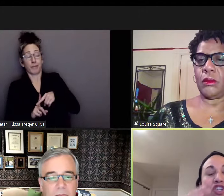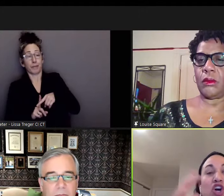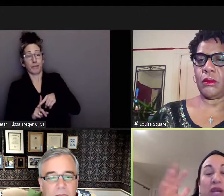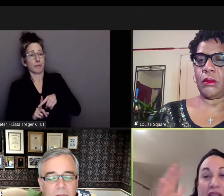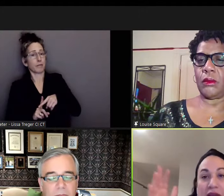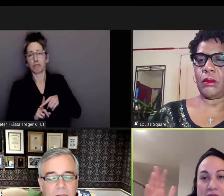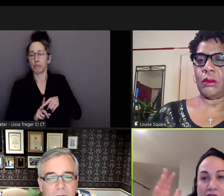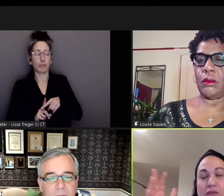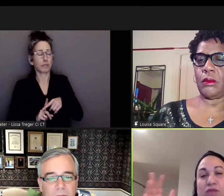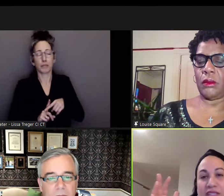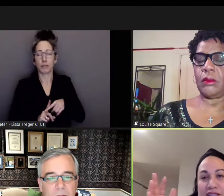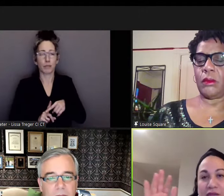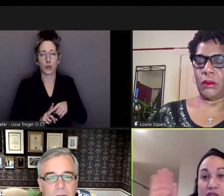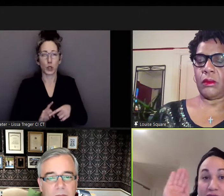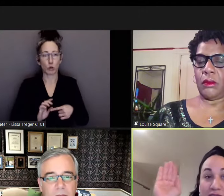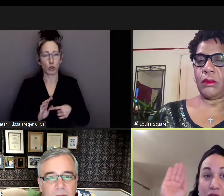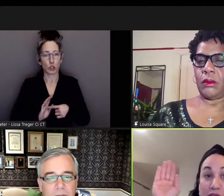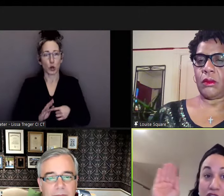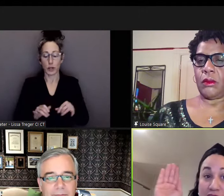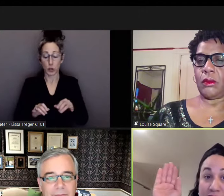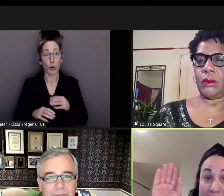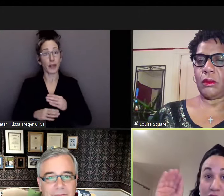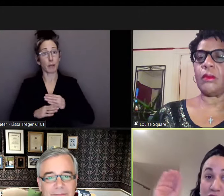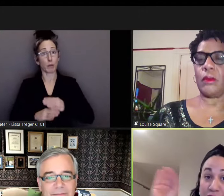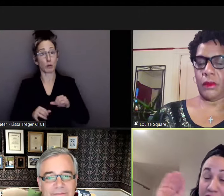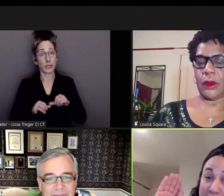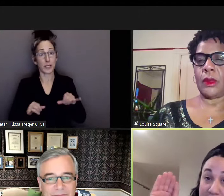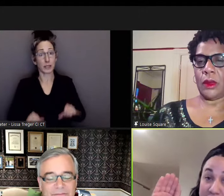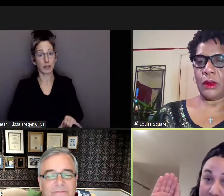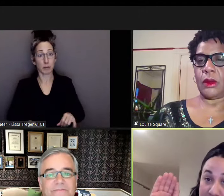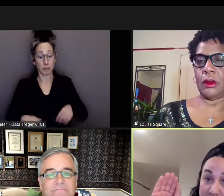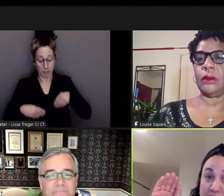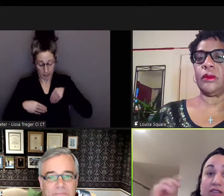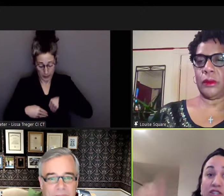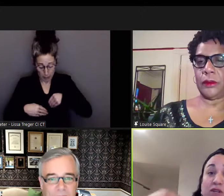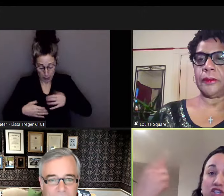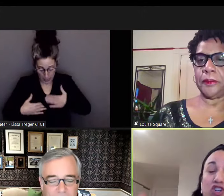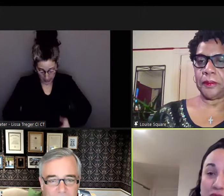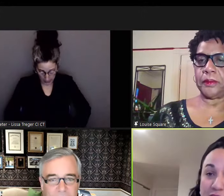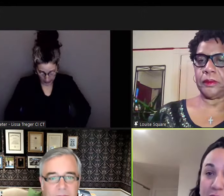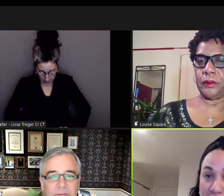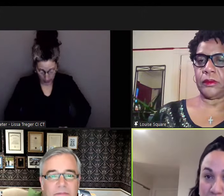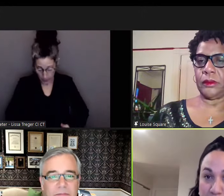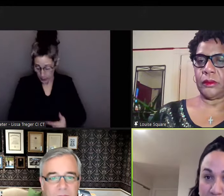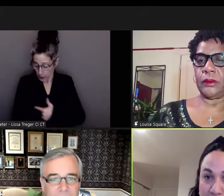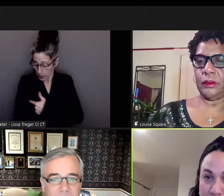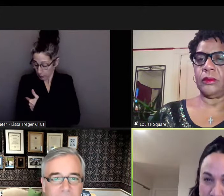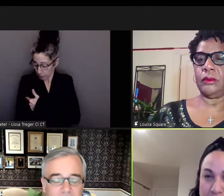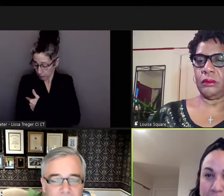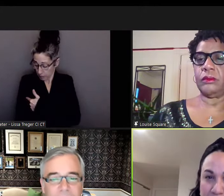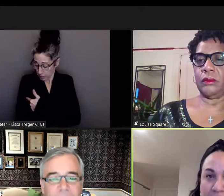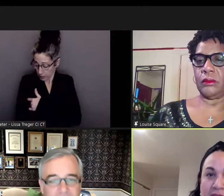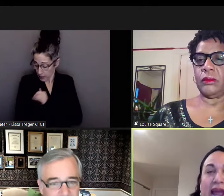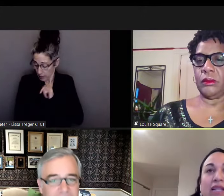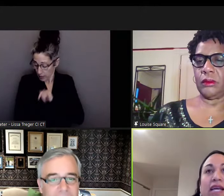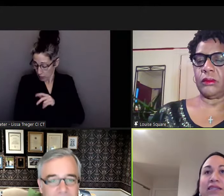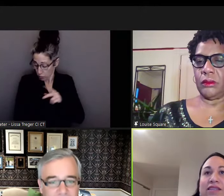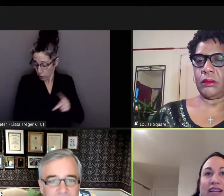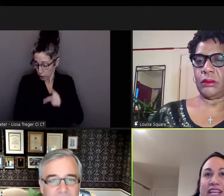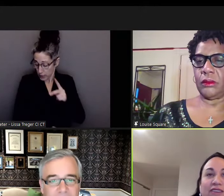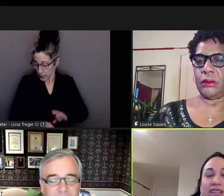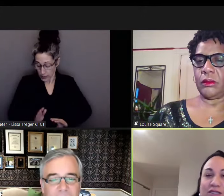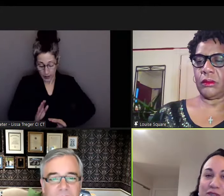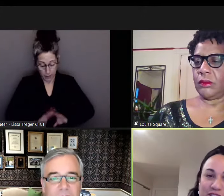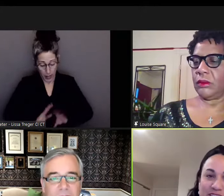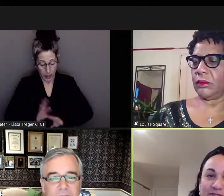of showing our immune system, look, this is what it looks like. So if you ever see this again, just make sure you respond to it, right? And